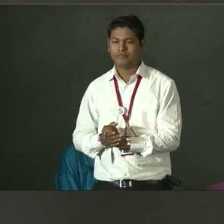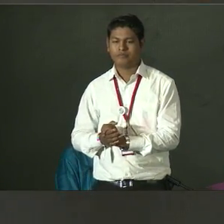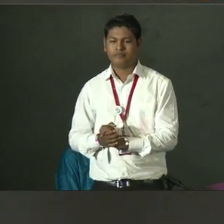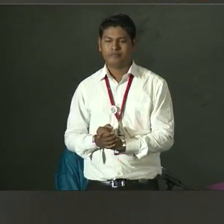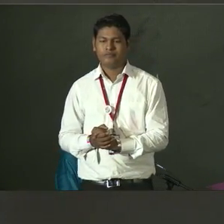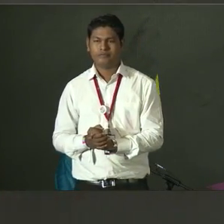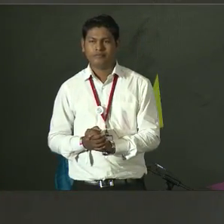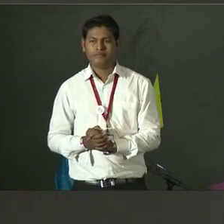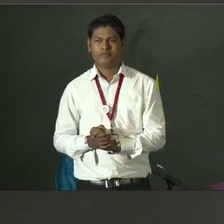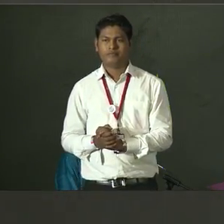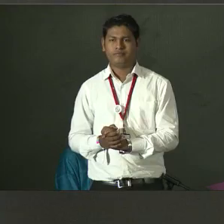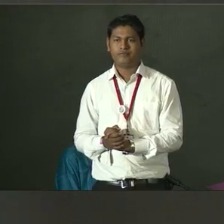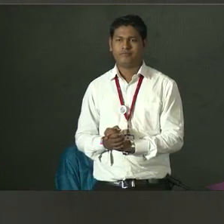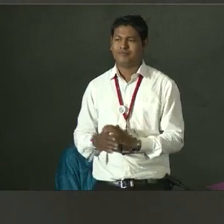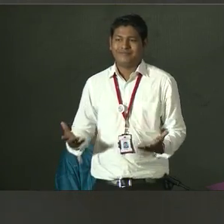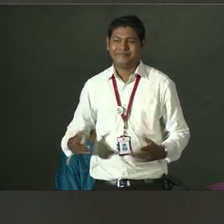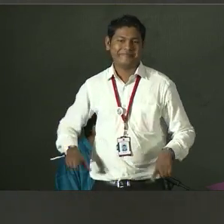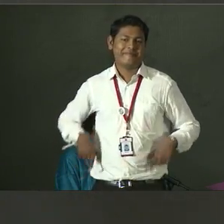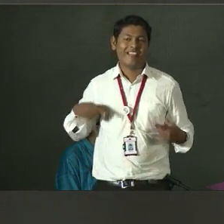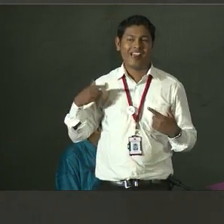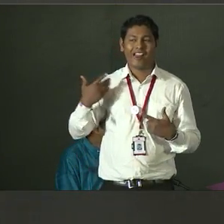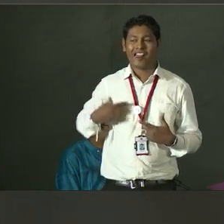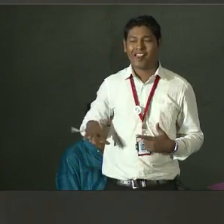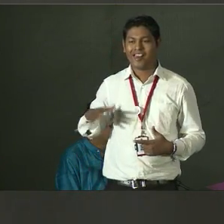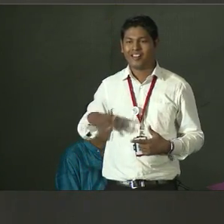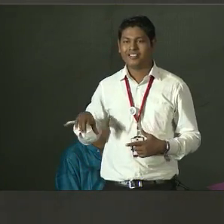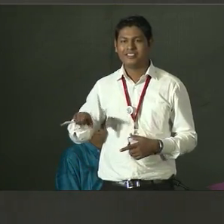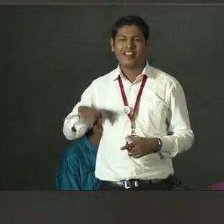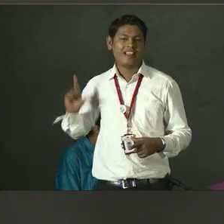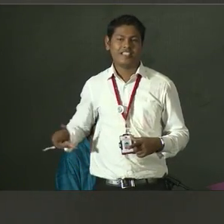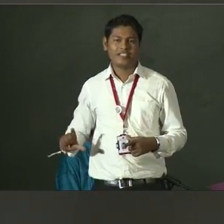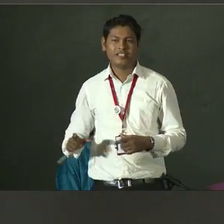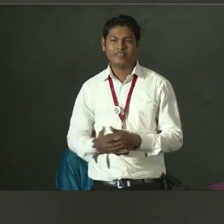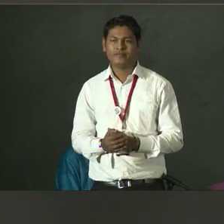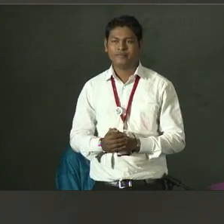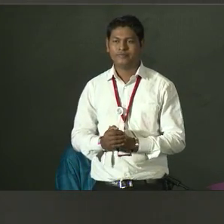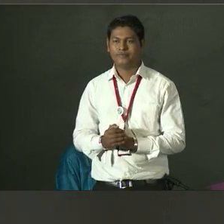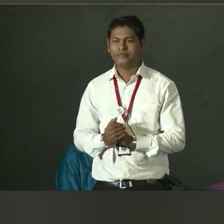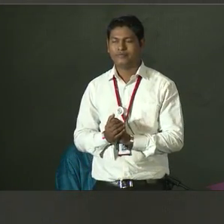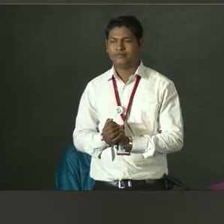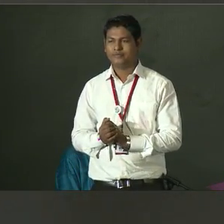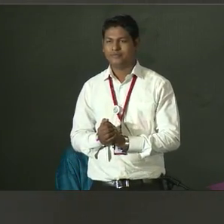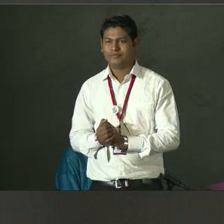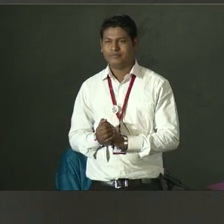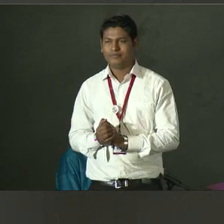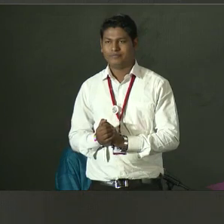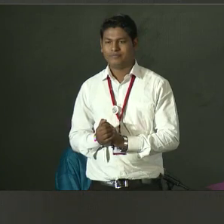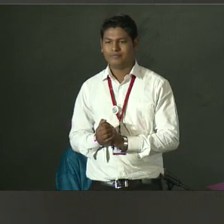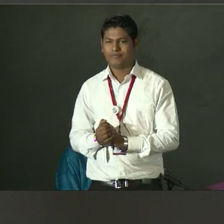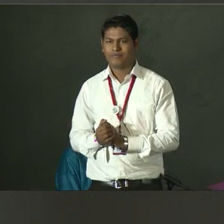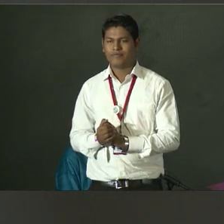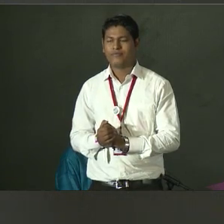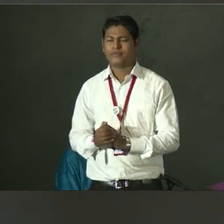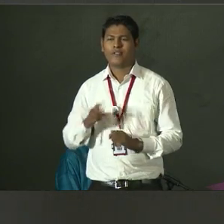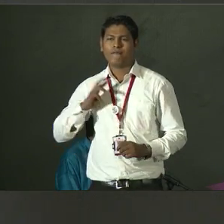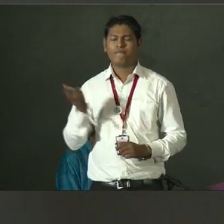we can even call him less human, maybe. So we should show him a way, we should show such people